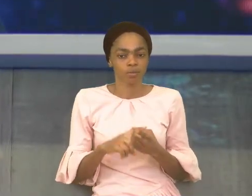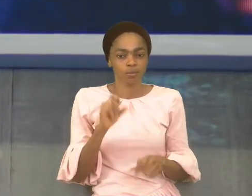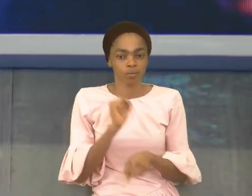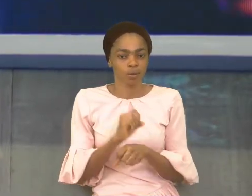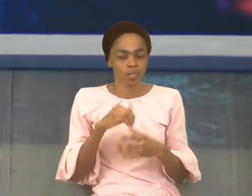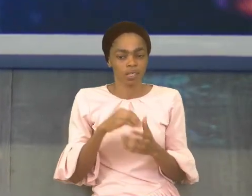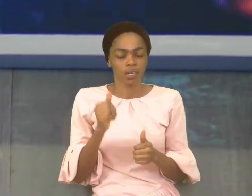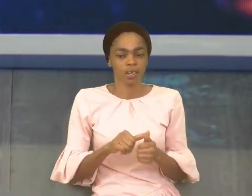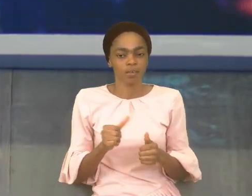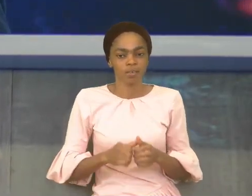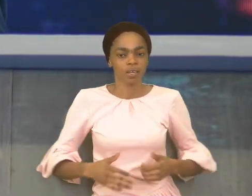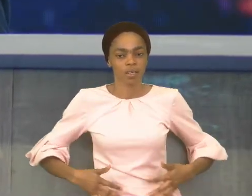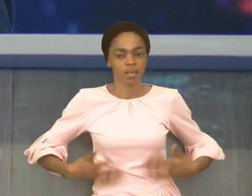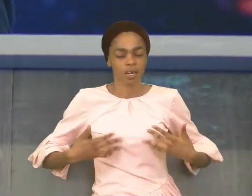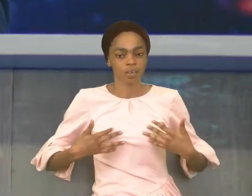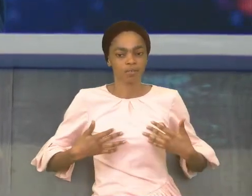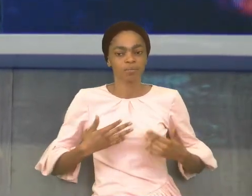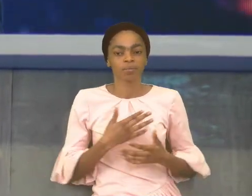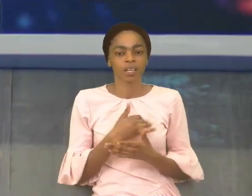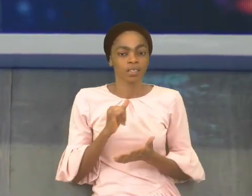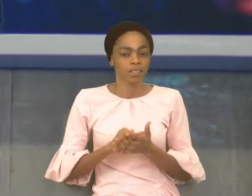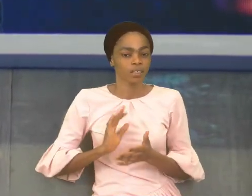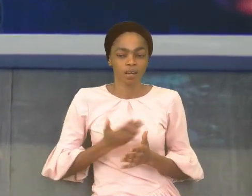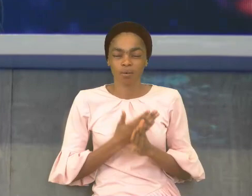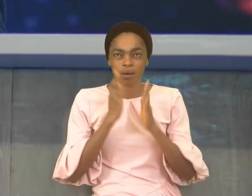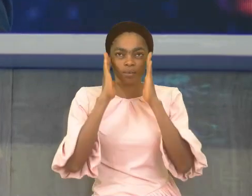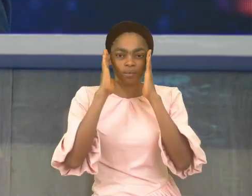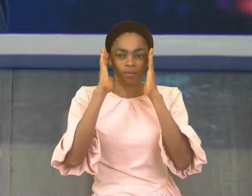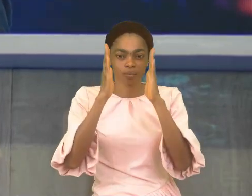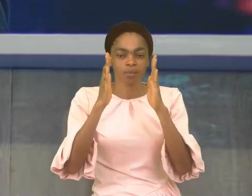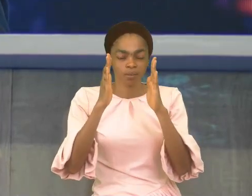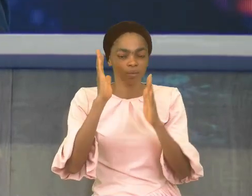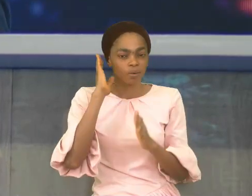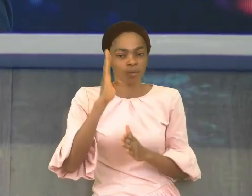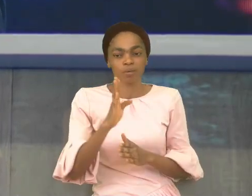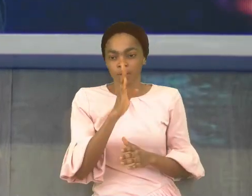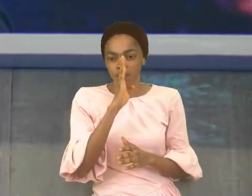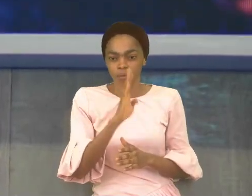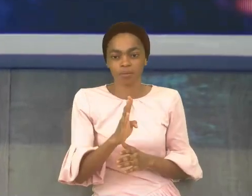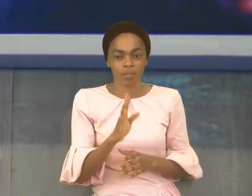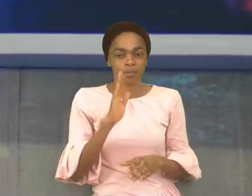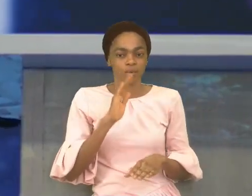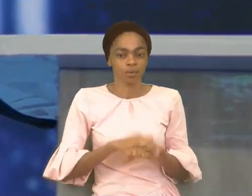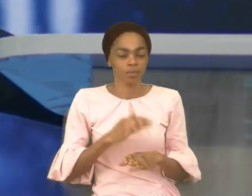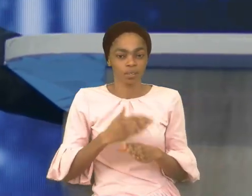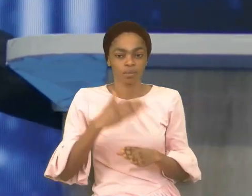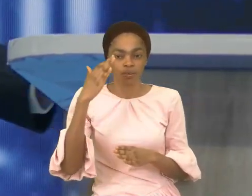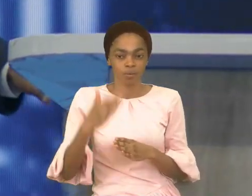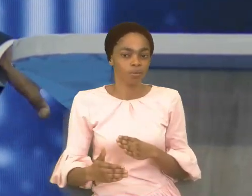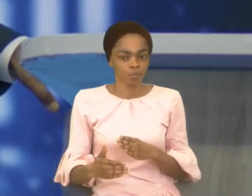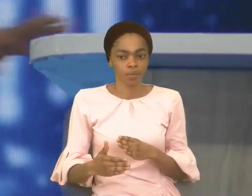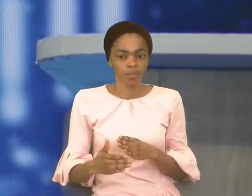concentration will be on a total man having total transformation and for